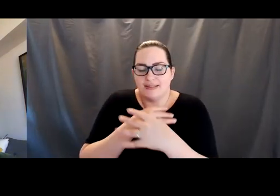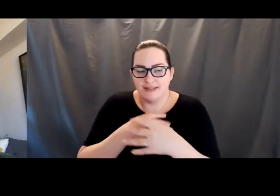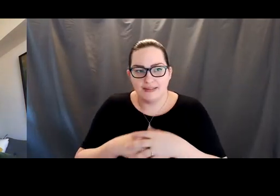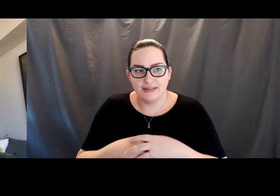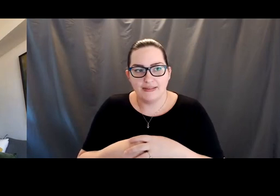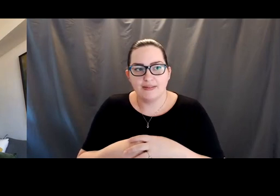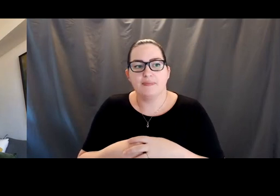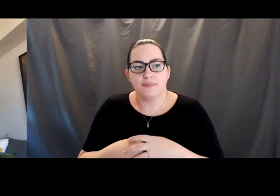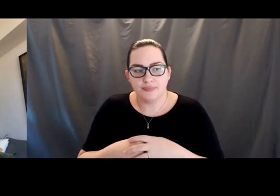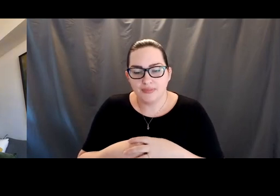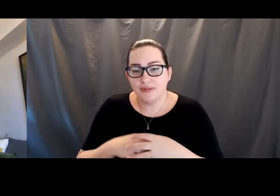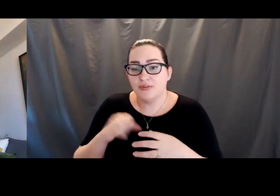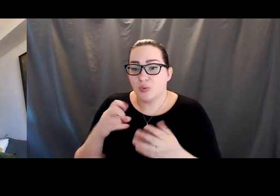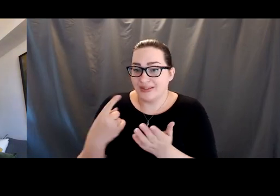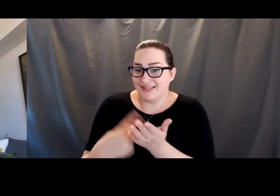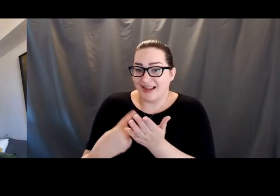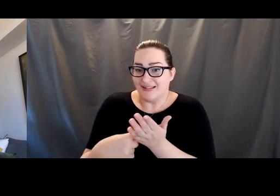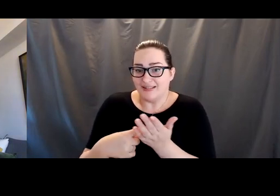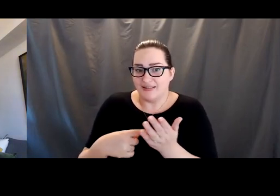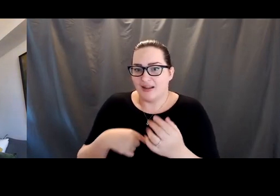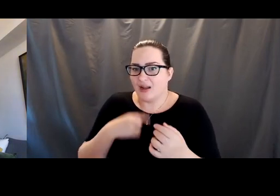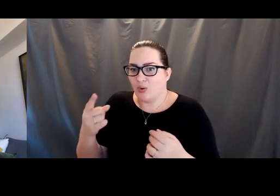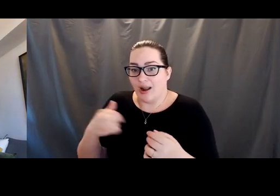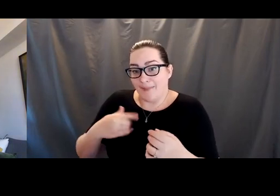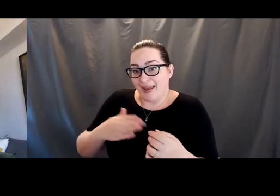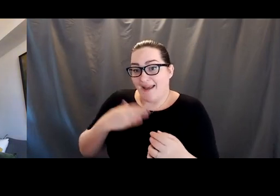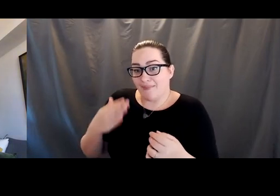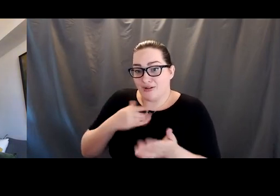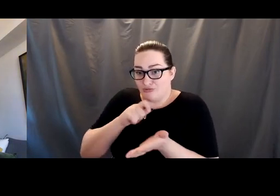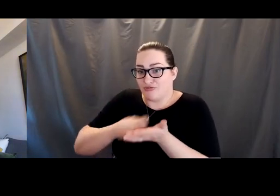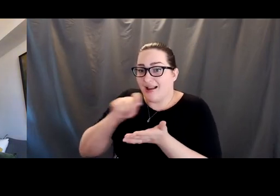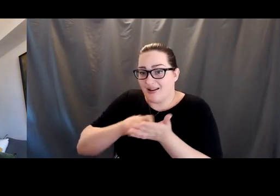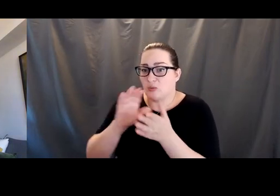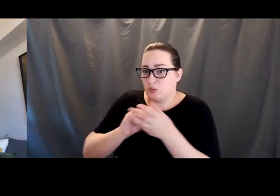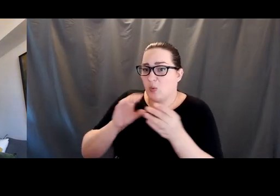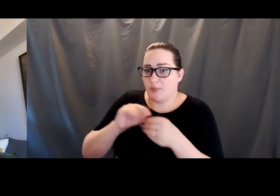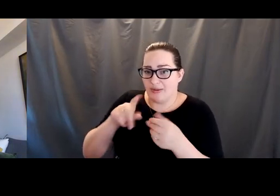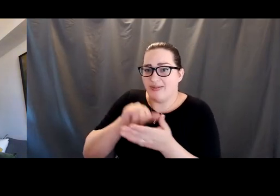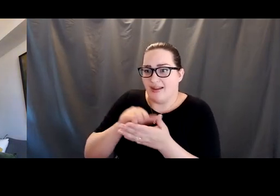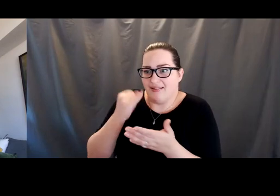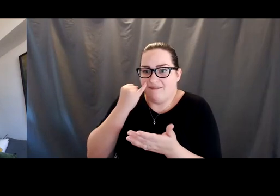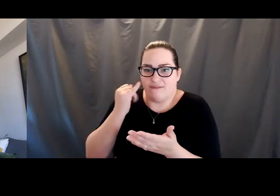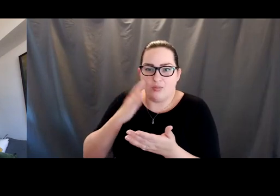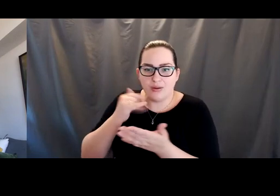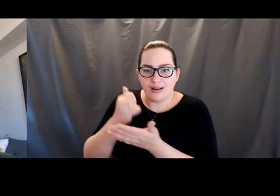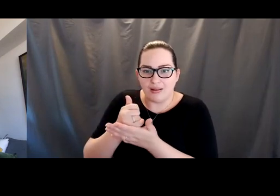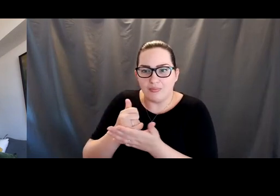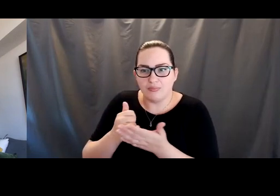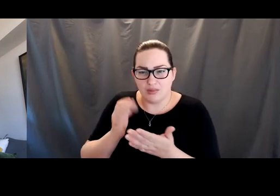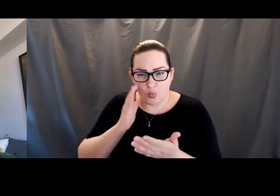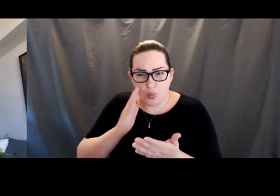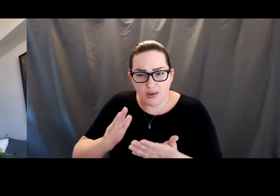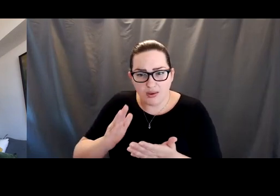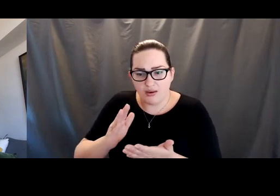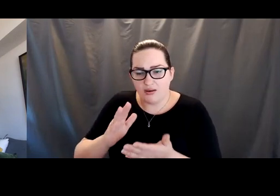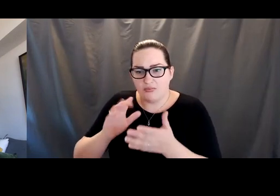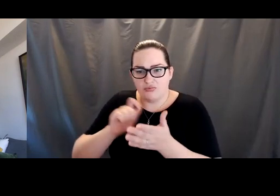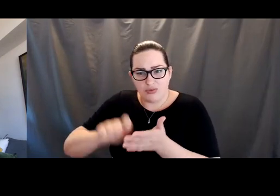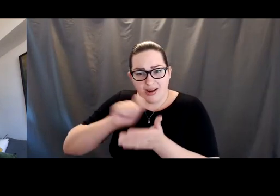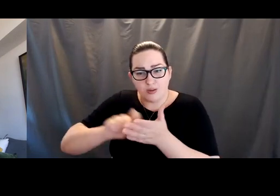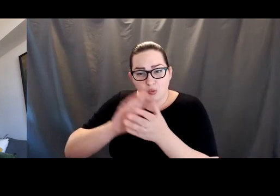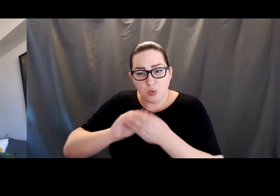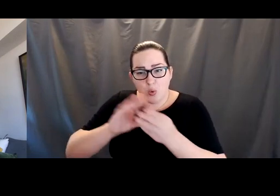we discussed and I said, well, I'm happy to write about this if you think it will help. This idea of like, will publicity actually help? So